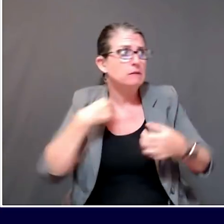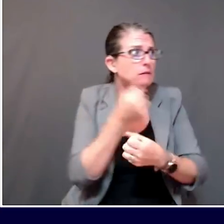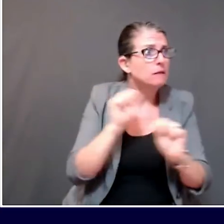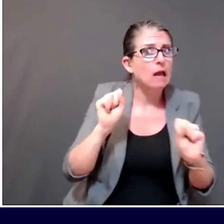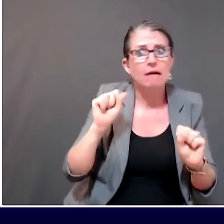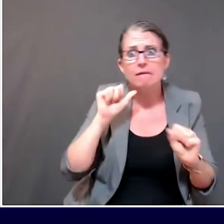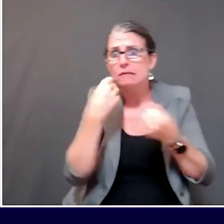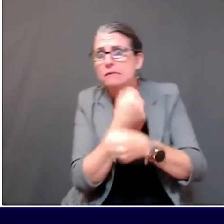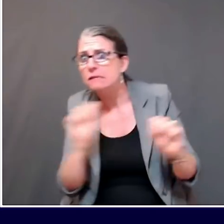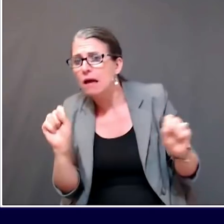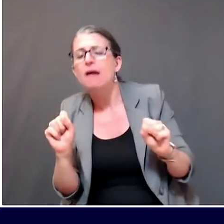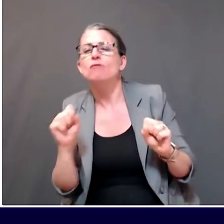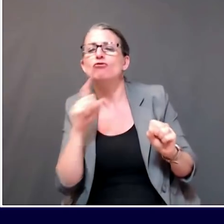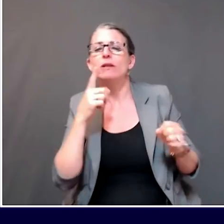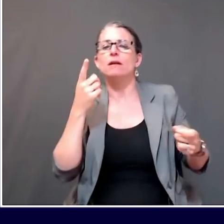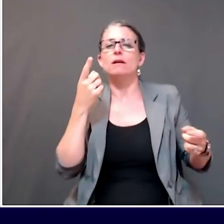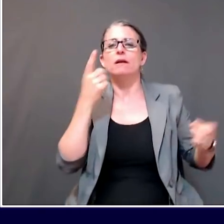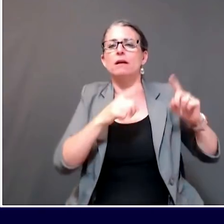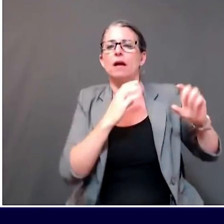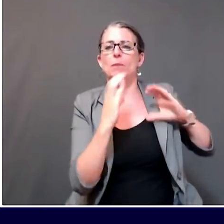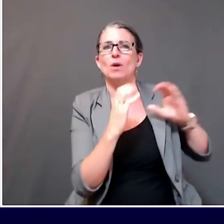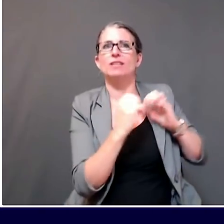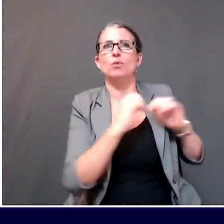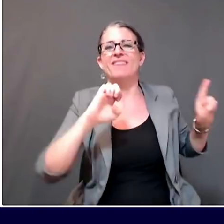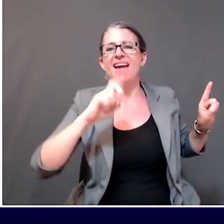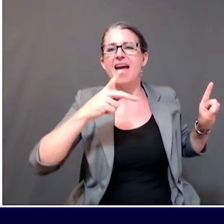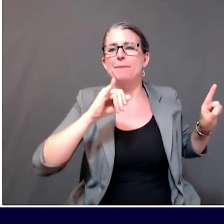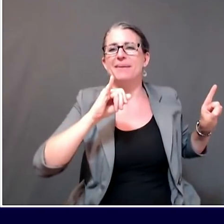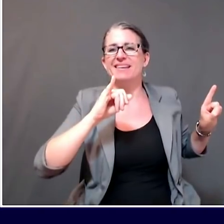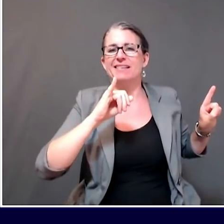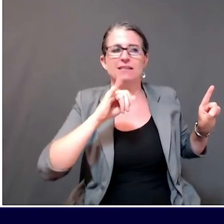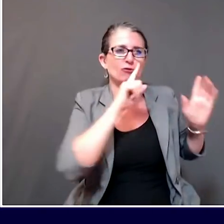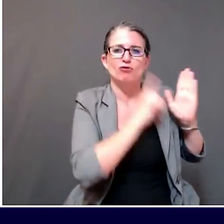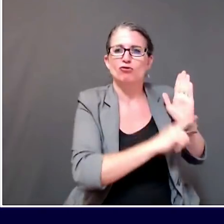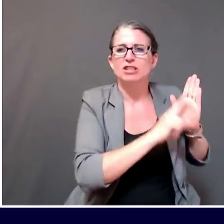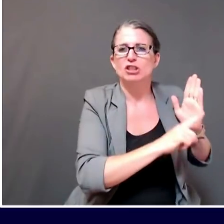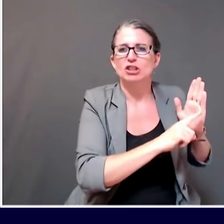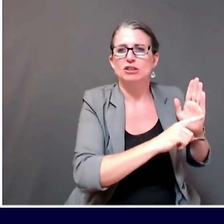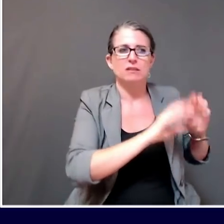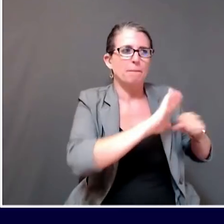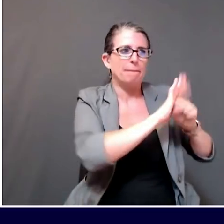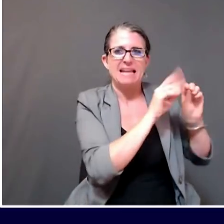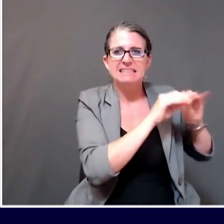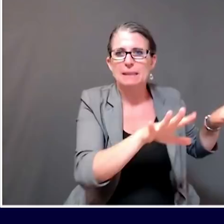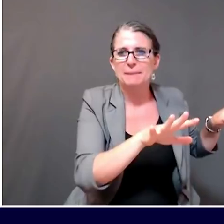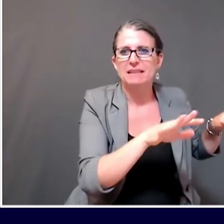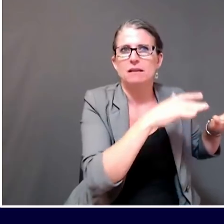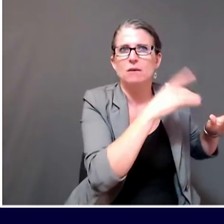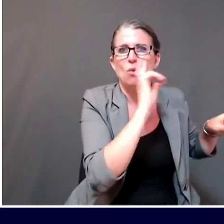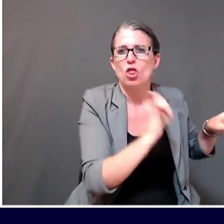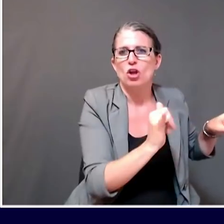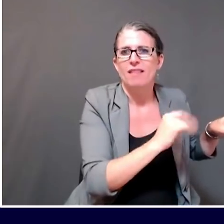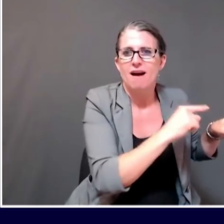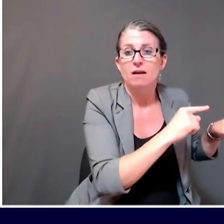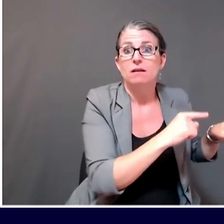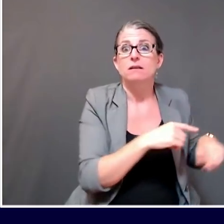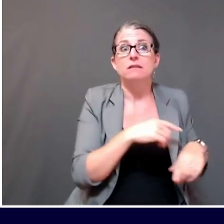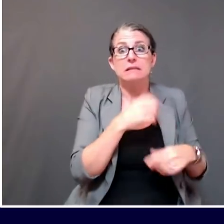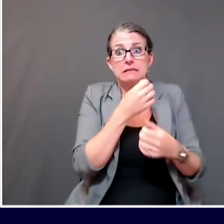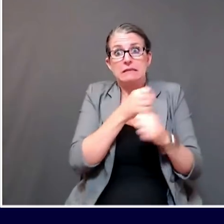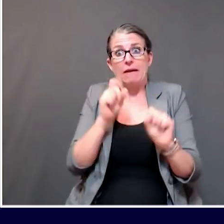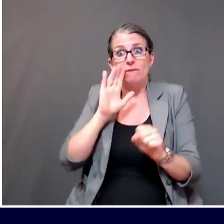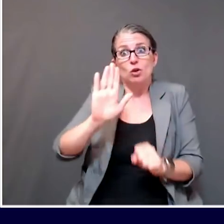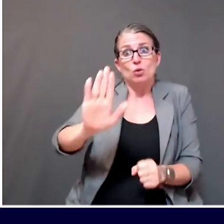in-classroom versus hybrid versus at-home education. The metrics that we use are similar to the metrics that are, frankly, already on